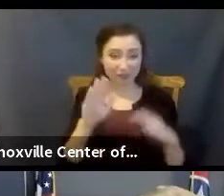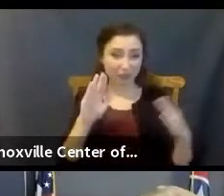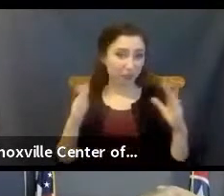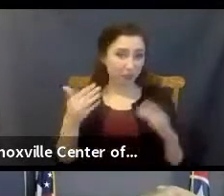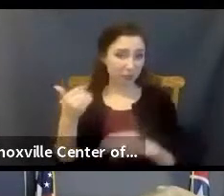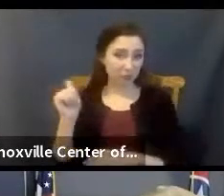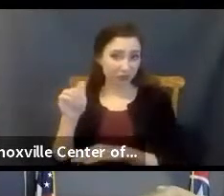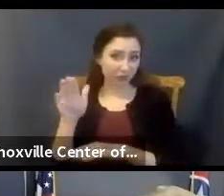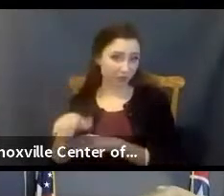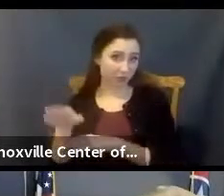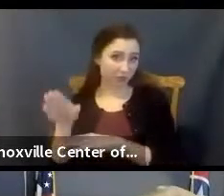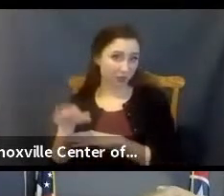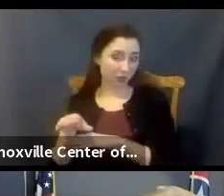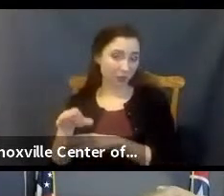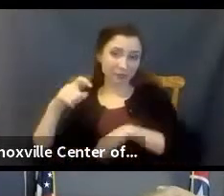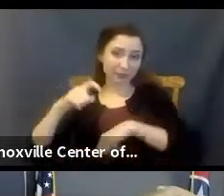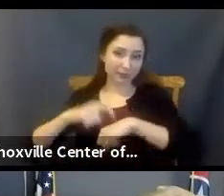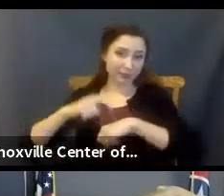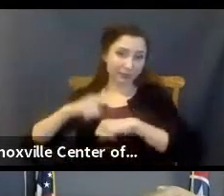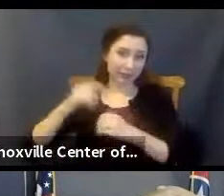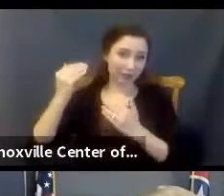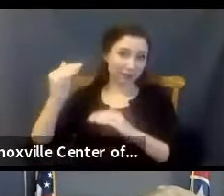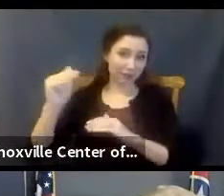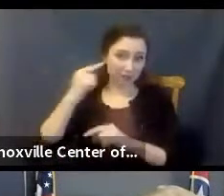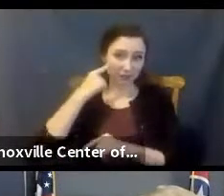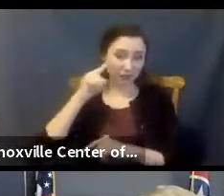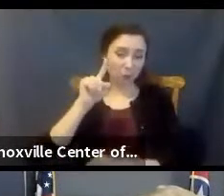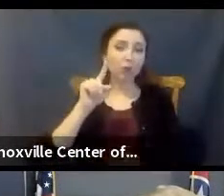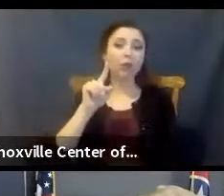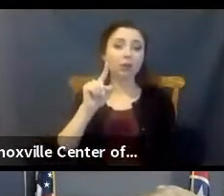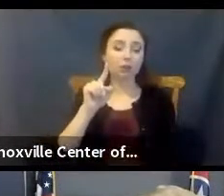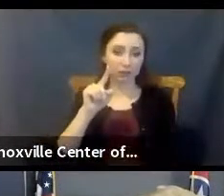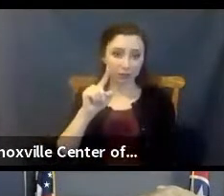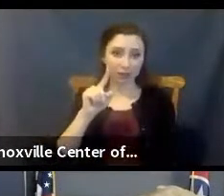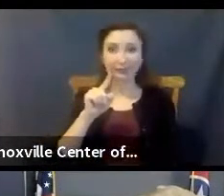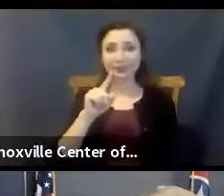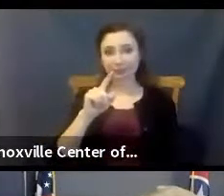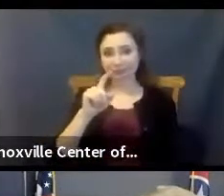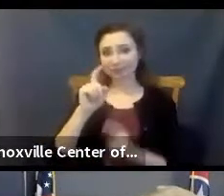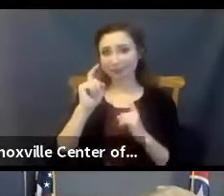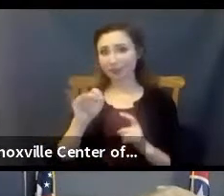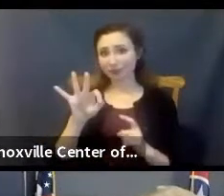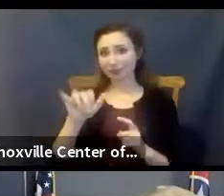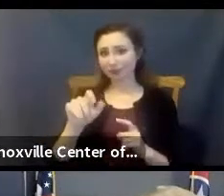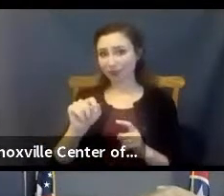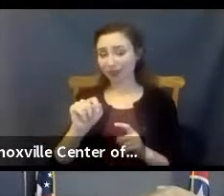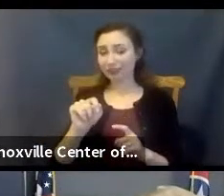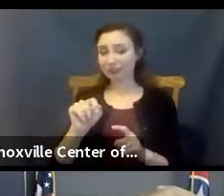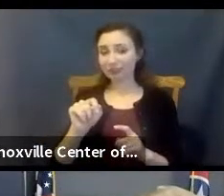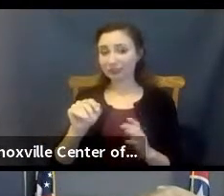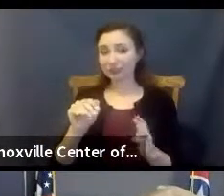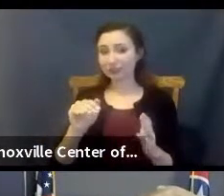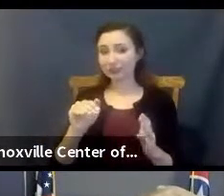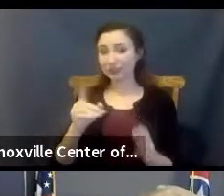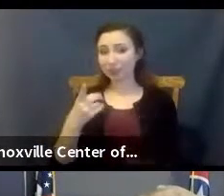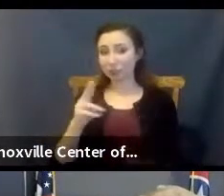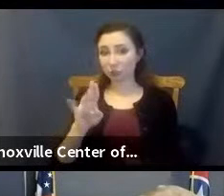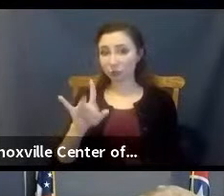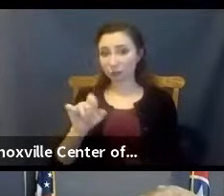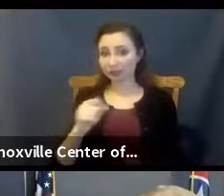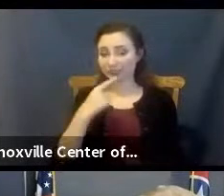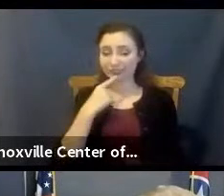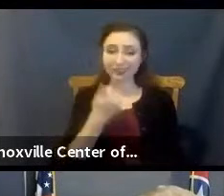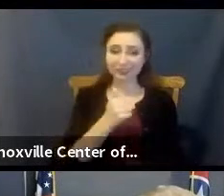10 p.m. Time limit, given the fact that Dr. Burks has said either 10 or 11 would probably